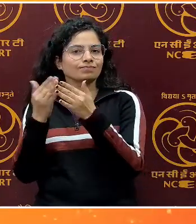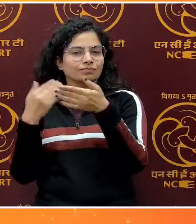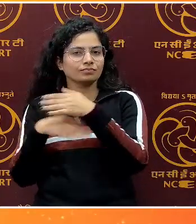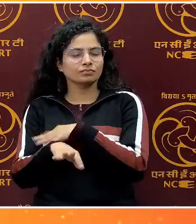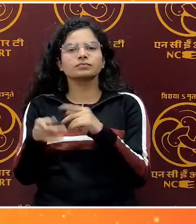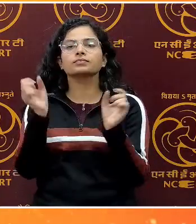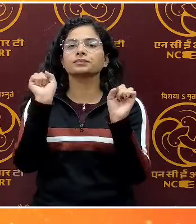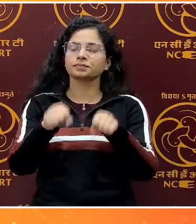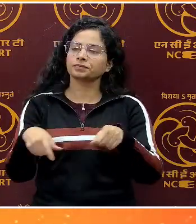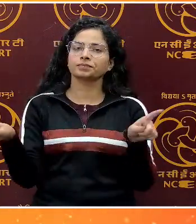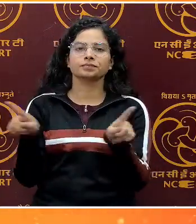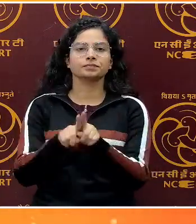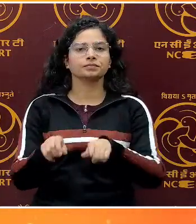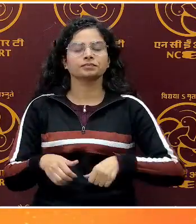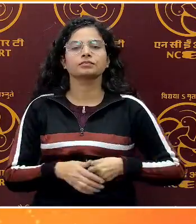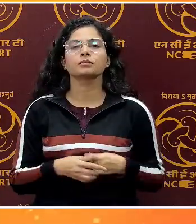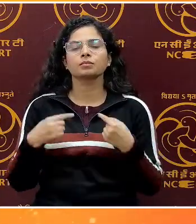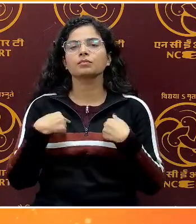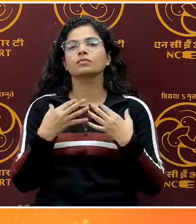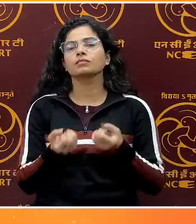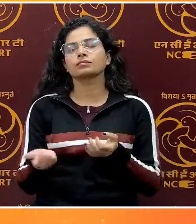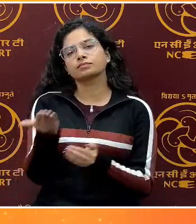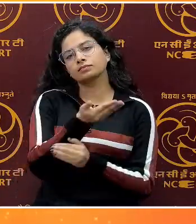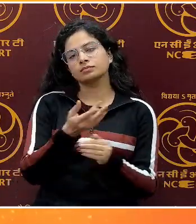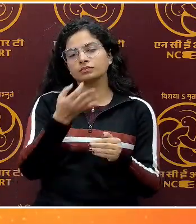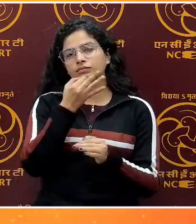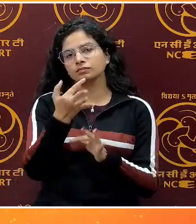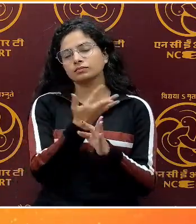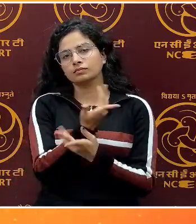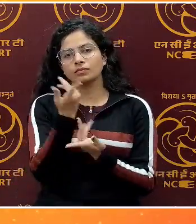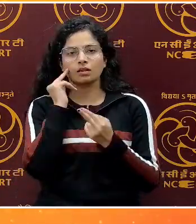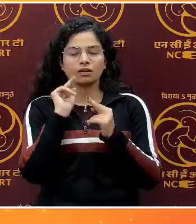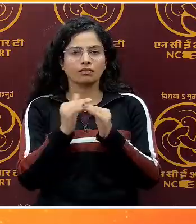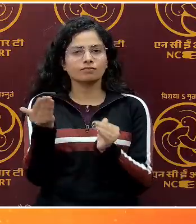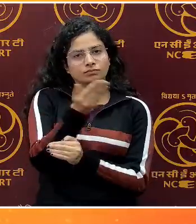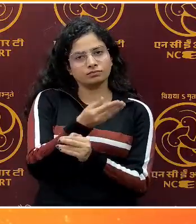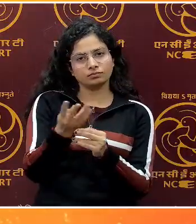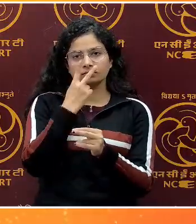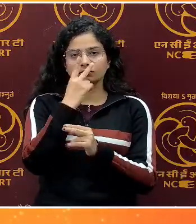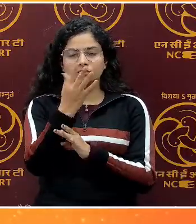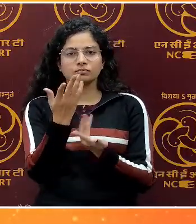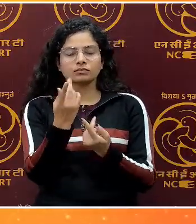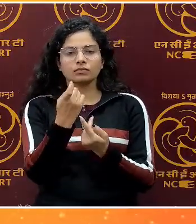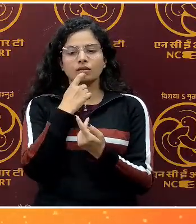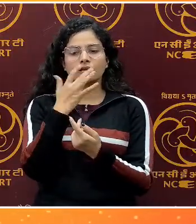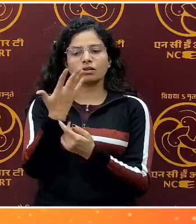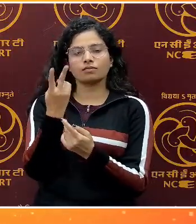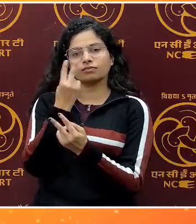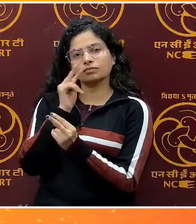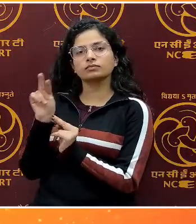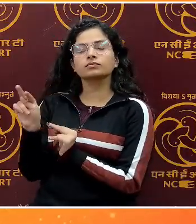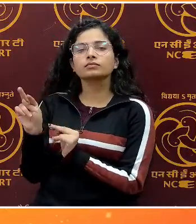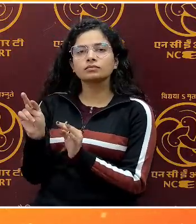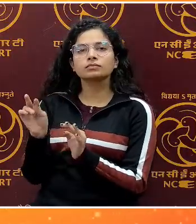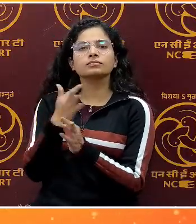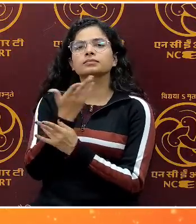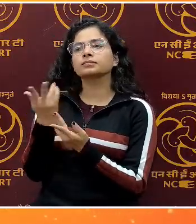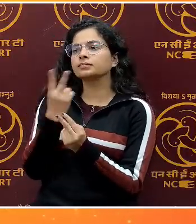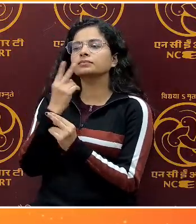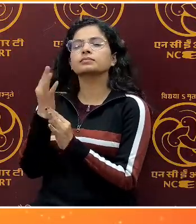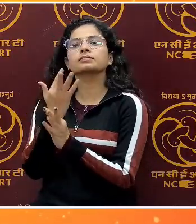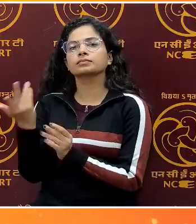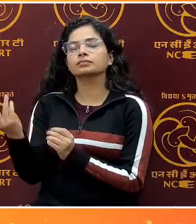Yes, the same. So I would like to ask you a question that whenever you see yourself in mirror, right, what do you find